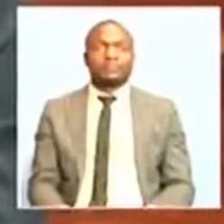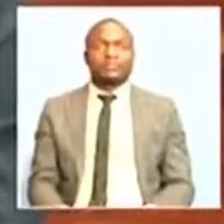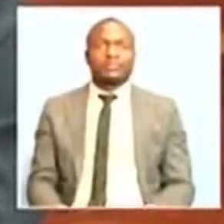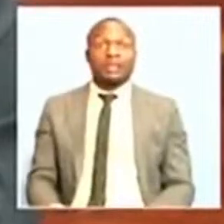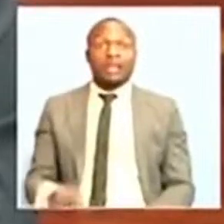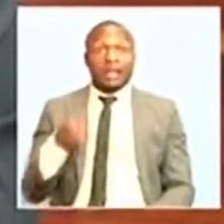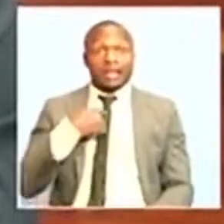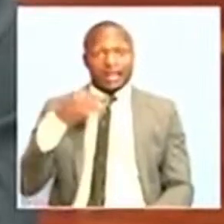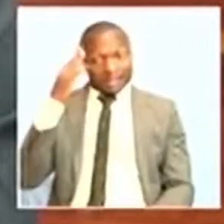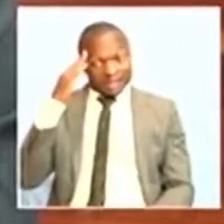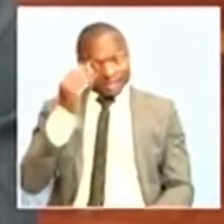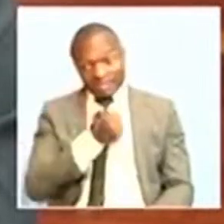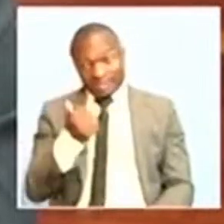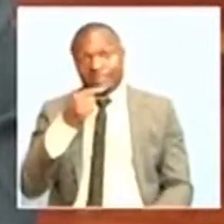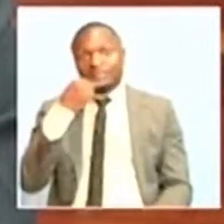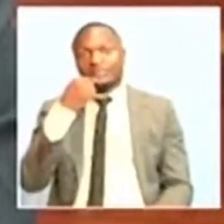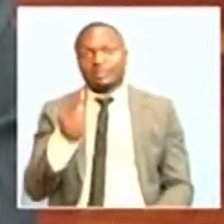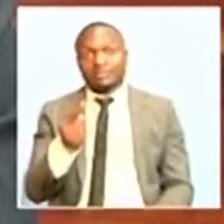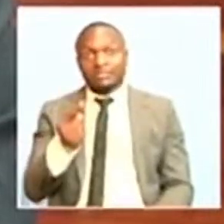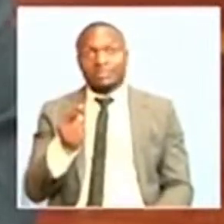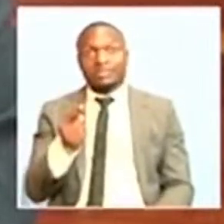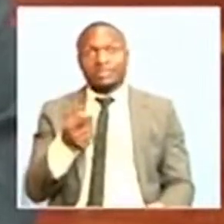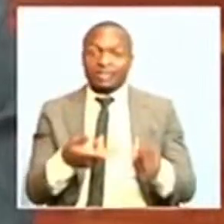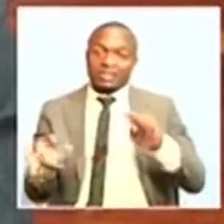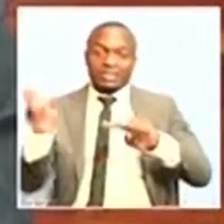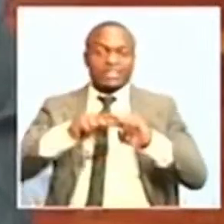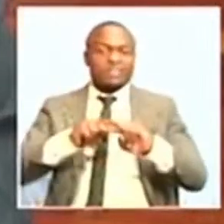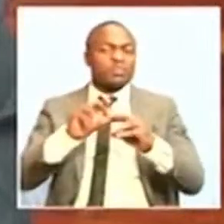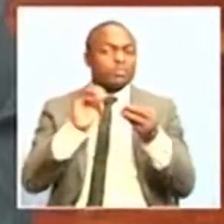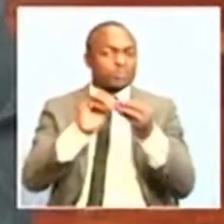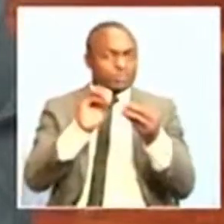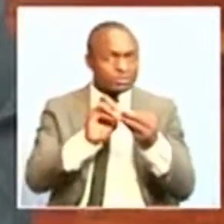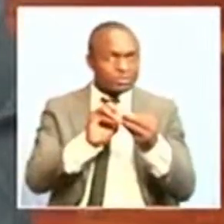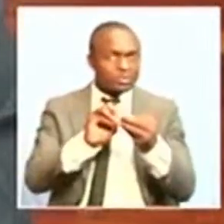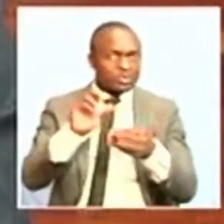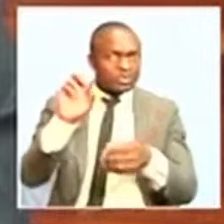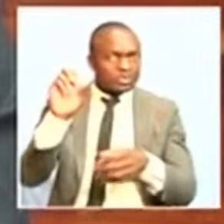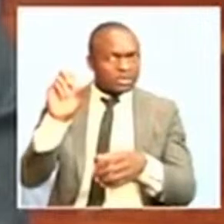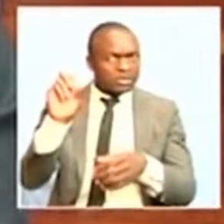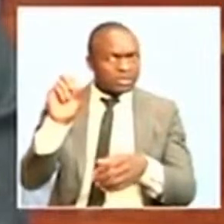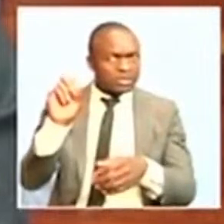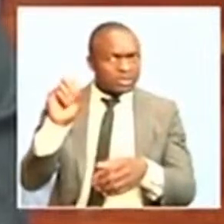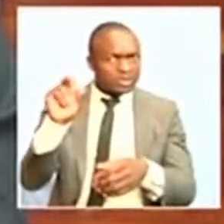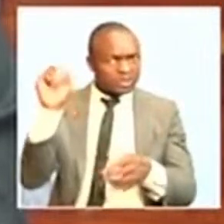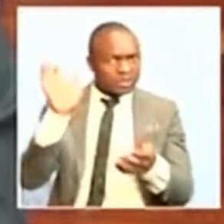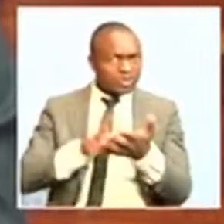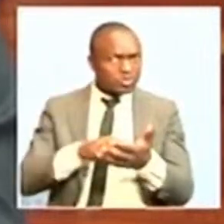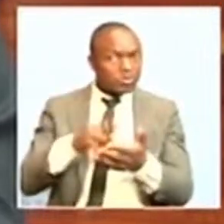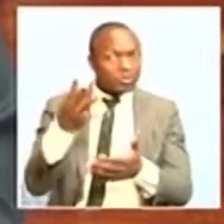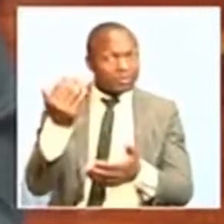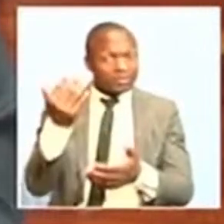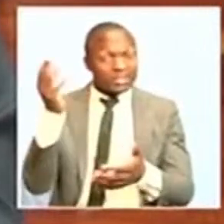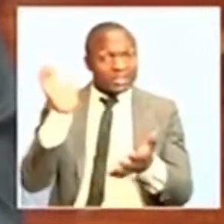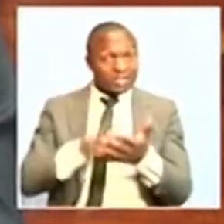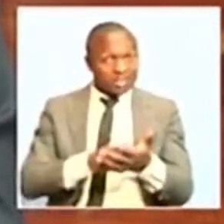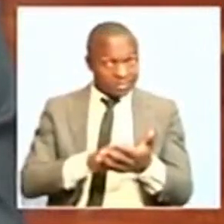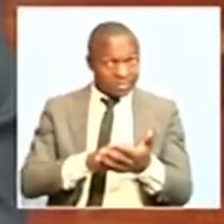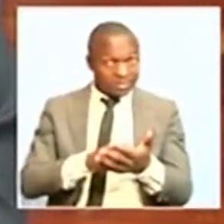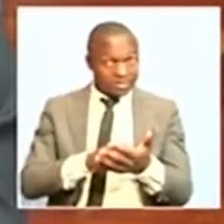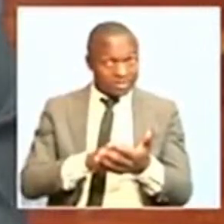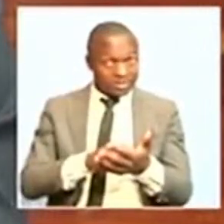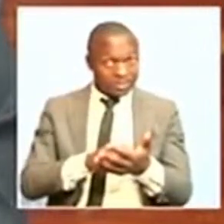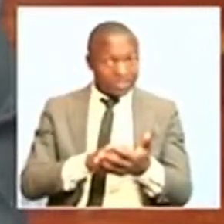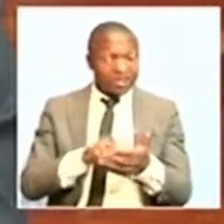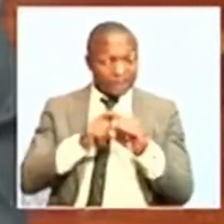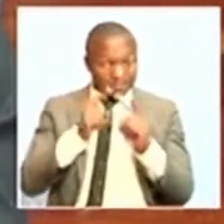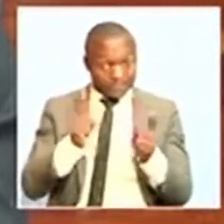I know others might have said the increase is too much from 12,960 to 15,552. But